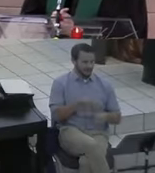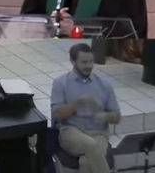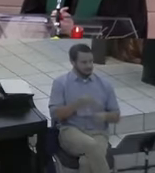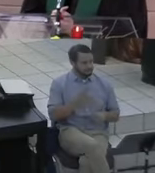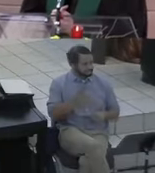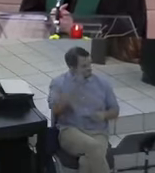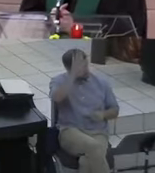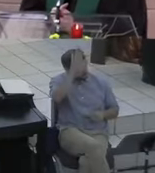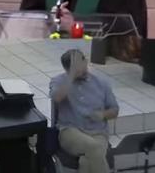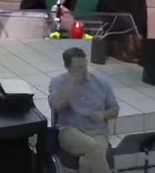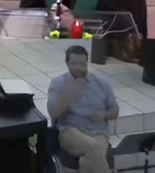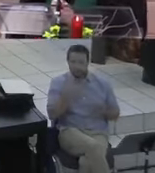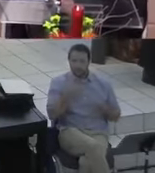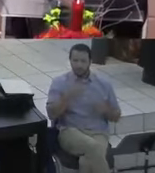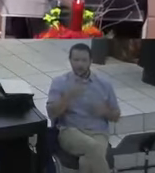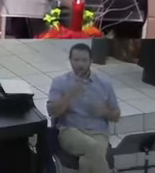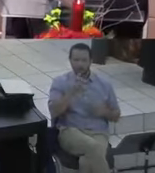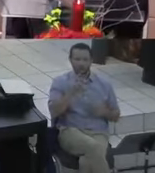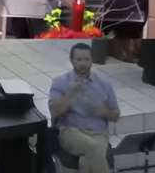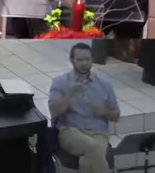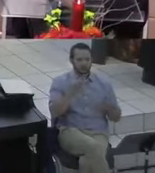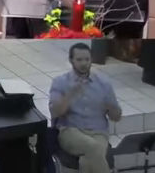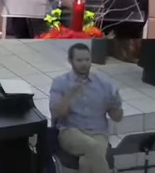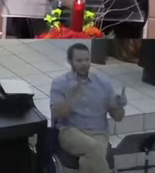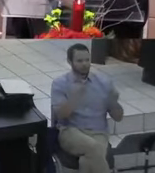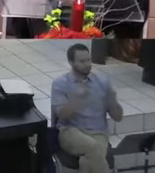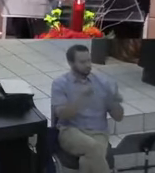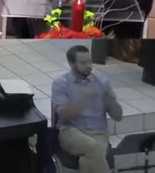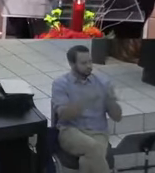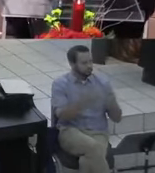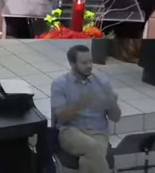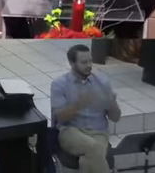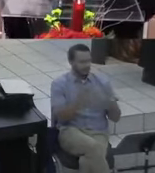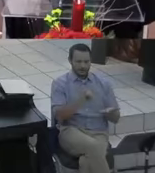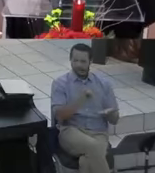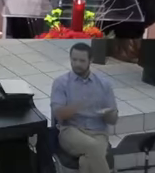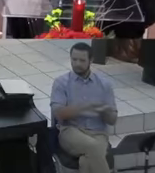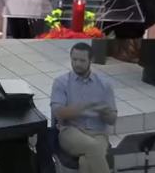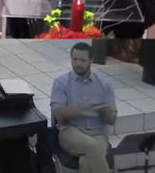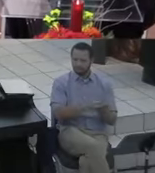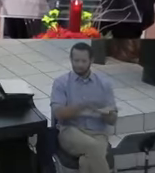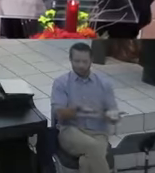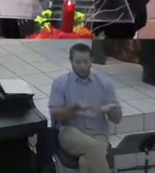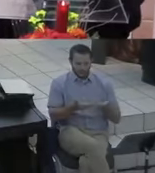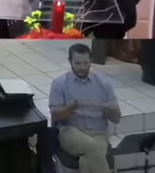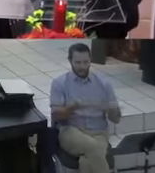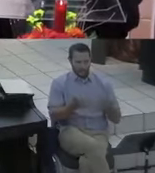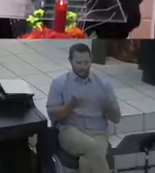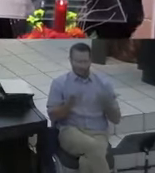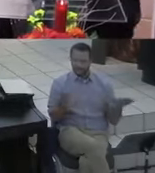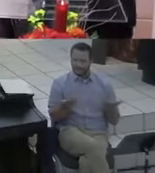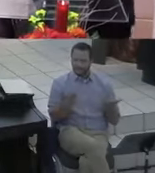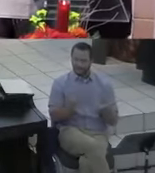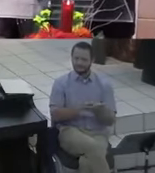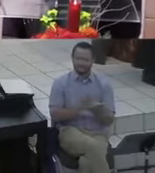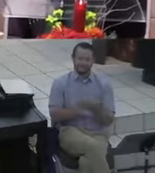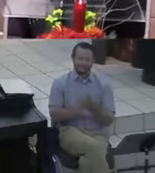your hand high enough for the ushers to see where you are, and this applause is to welcome all into this place of love today.